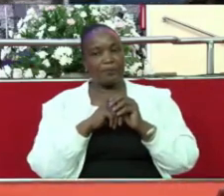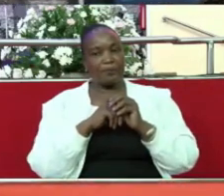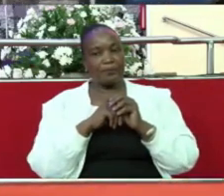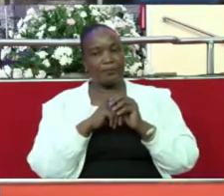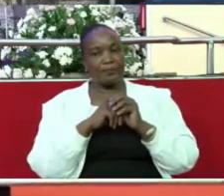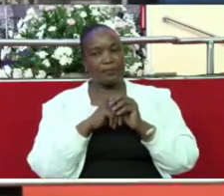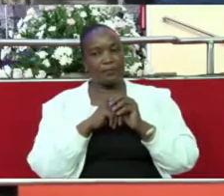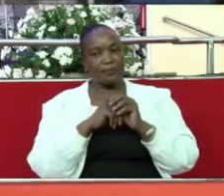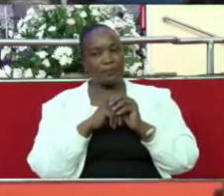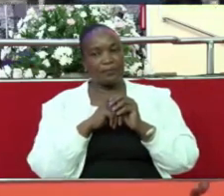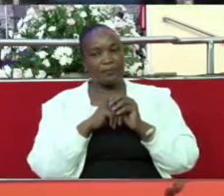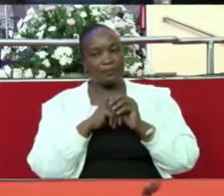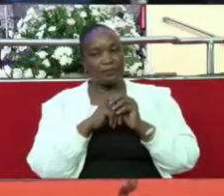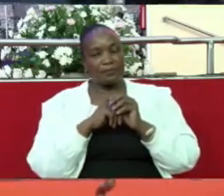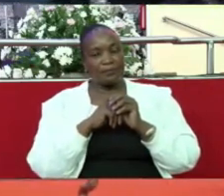you to bring back.